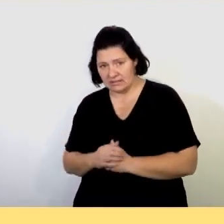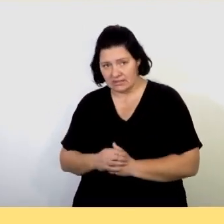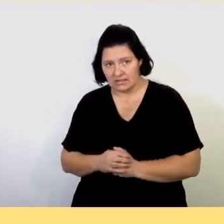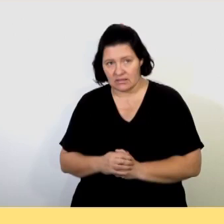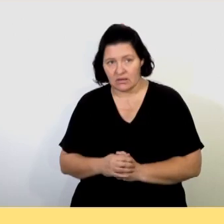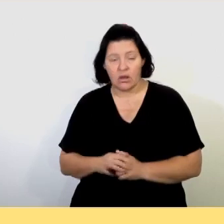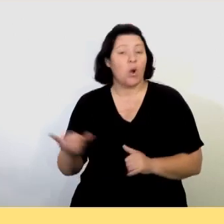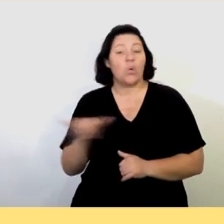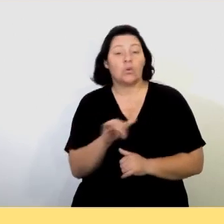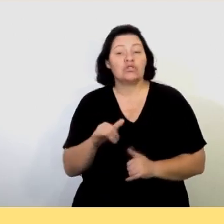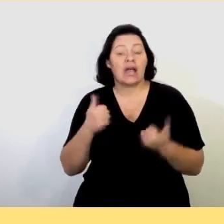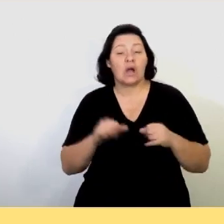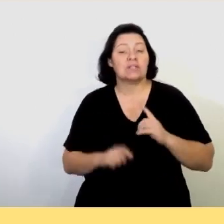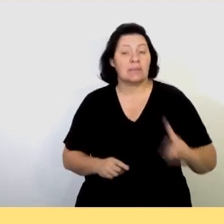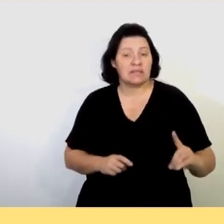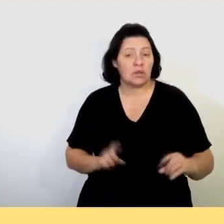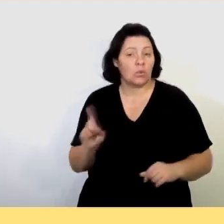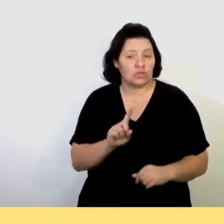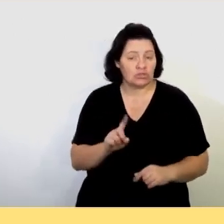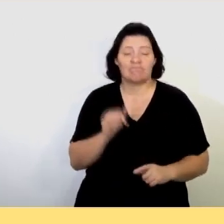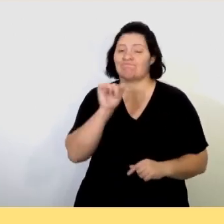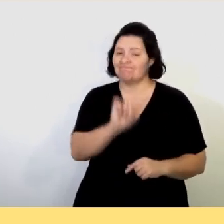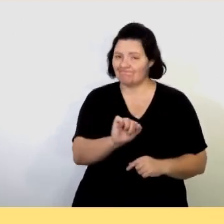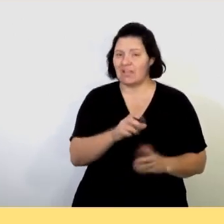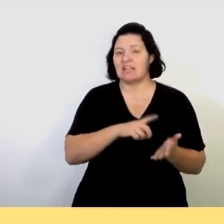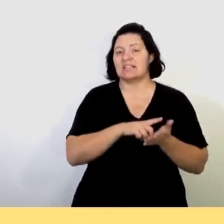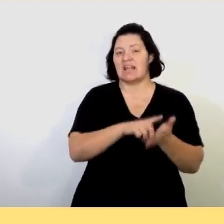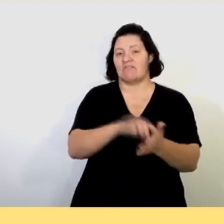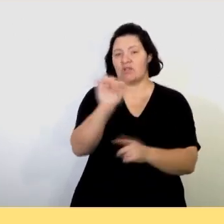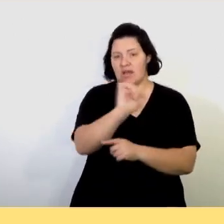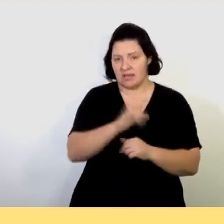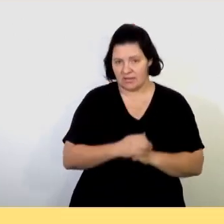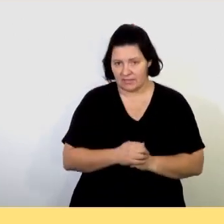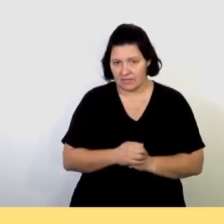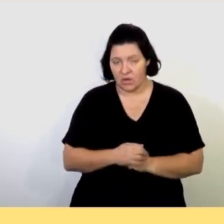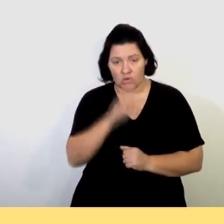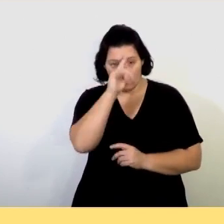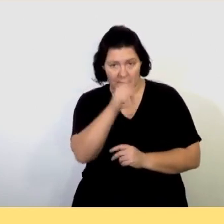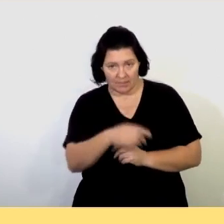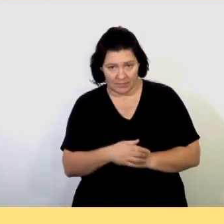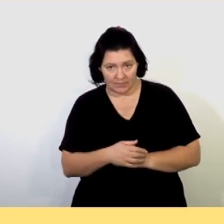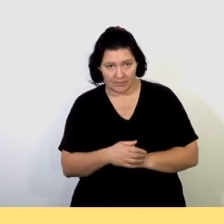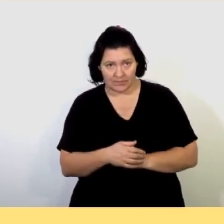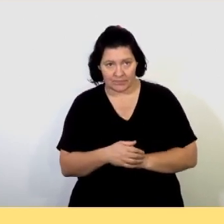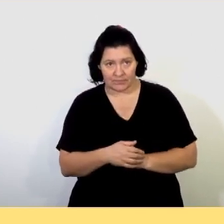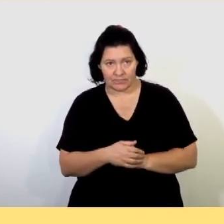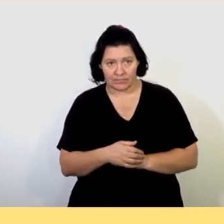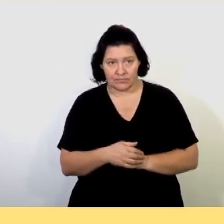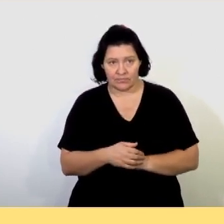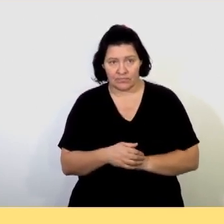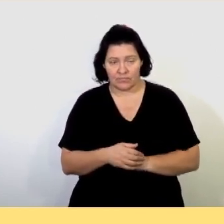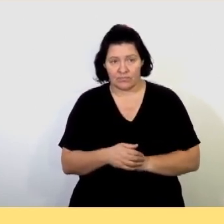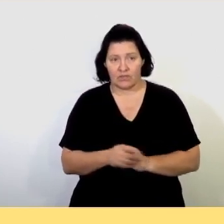account credited. Which account do we debit? It is your delivery vehicles. Remember?